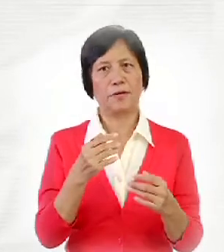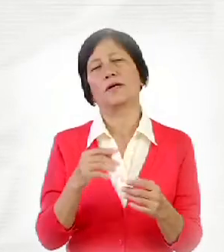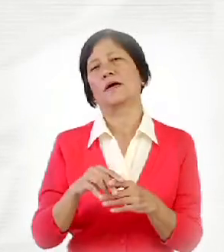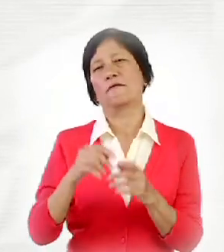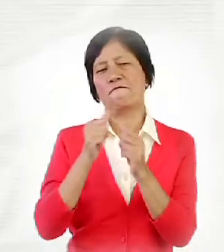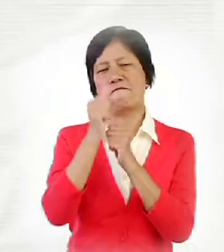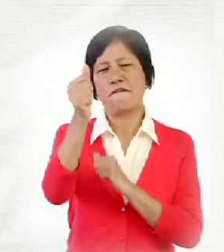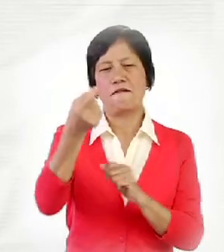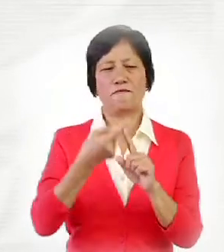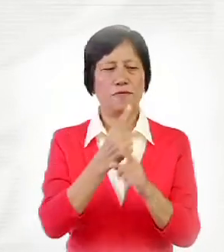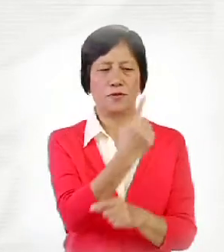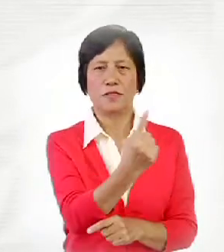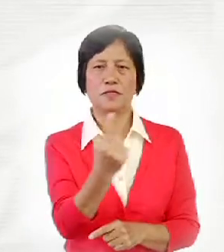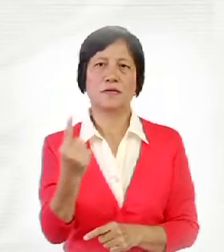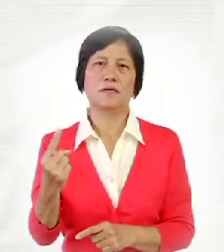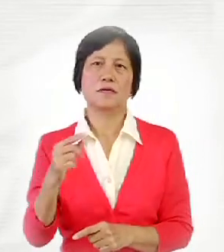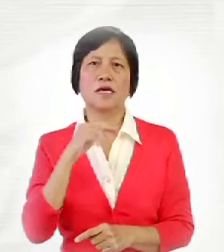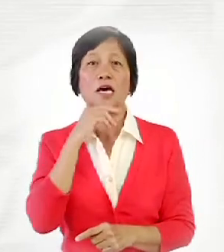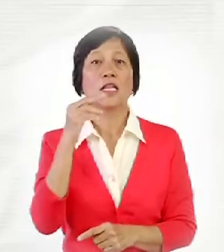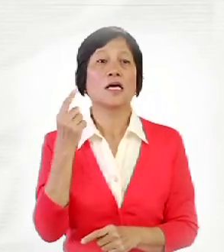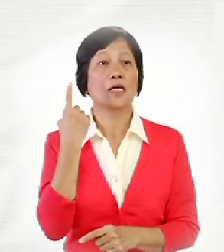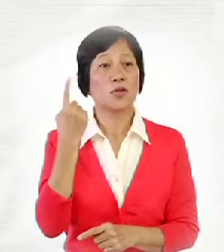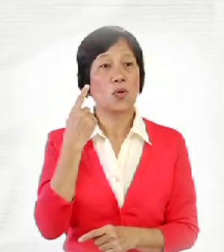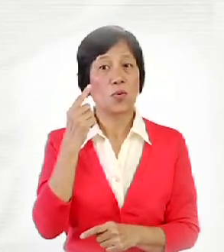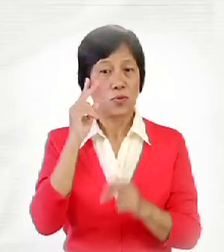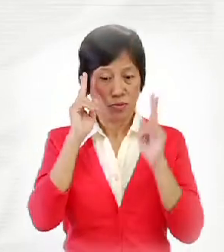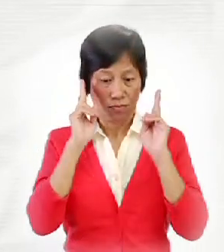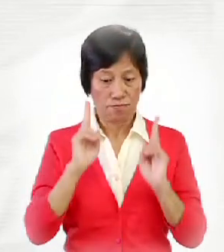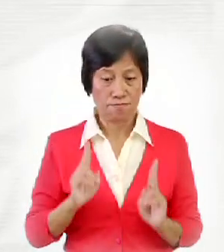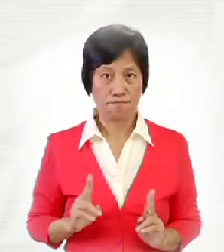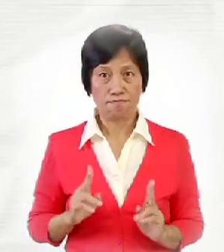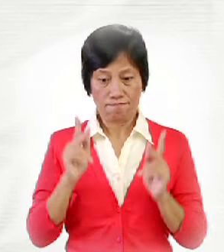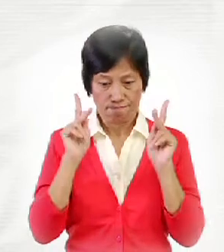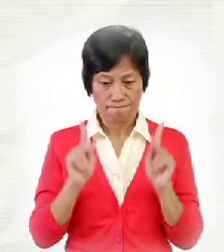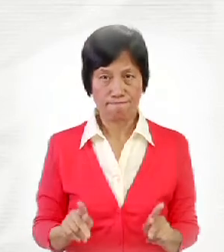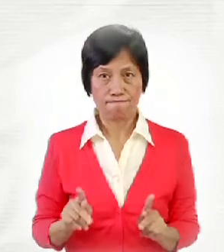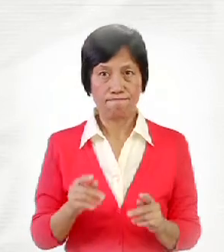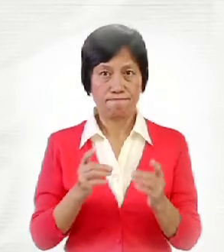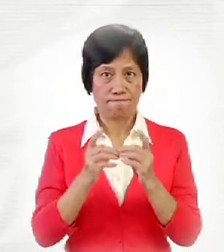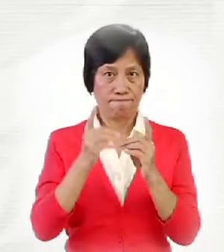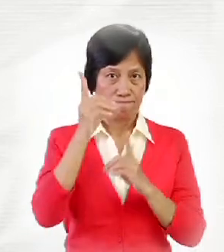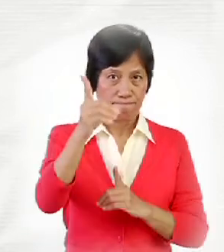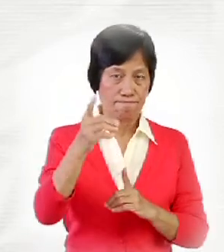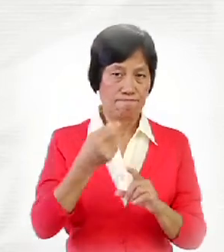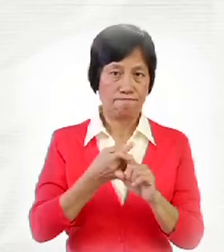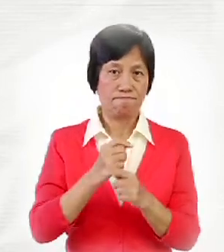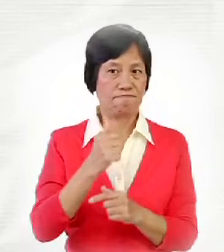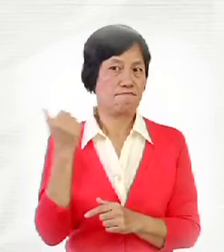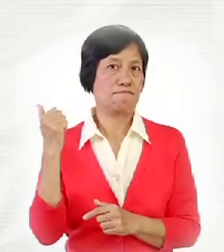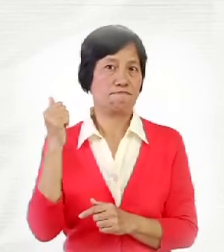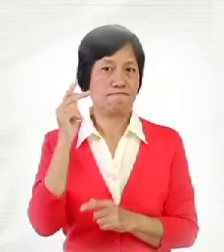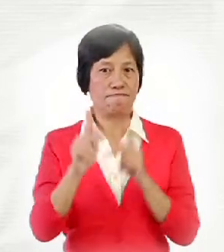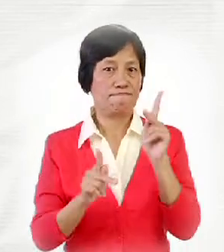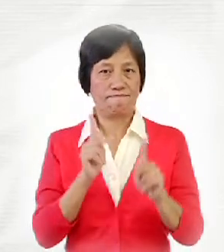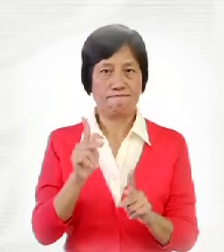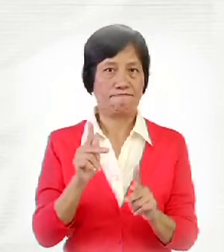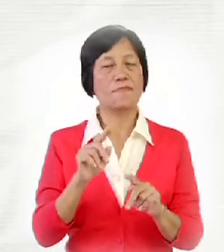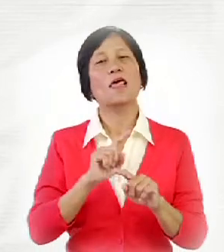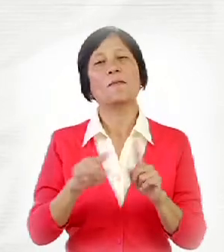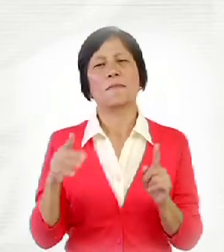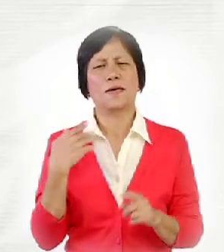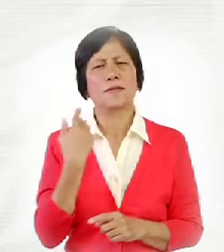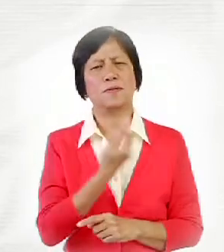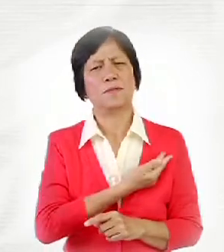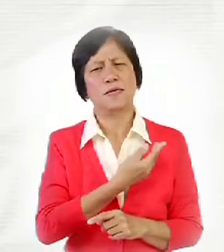another, not only human beings distant from other human beings, but